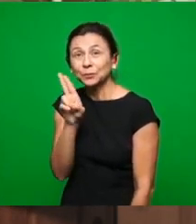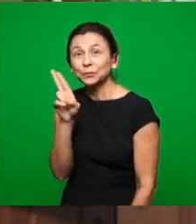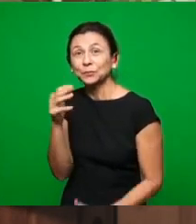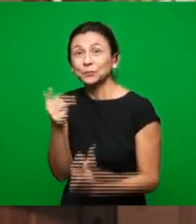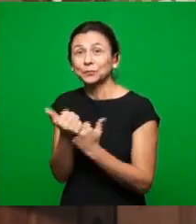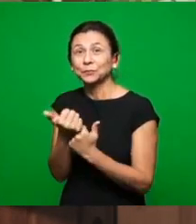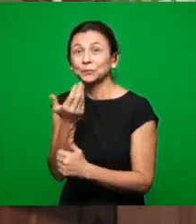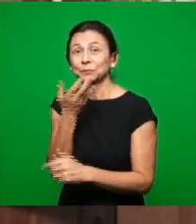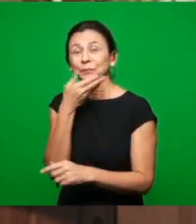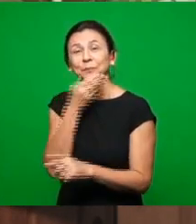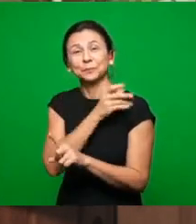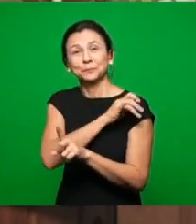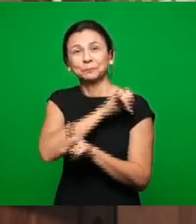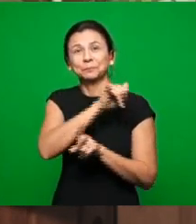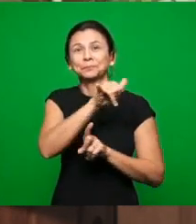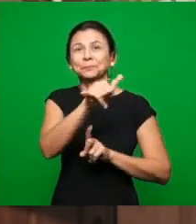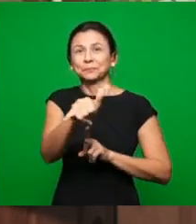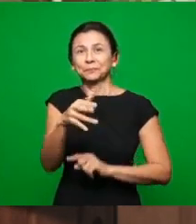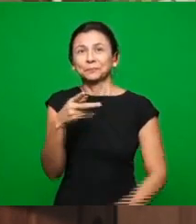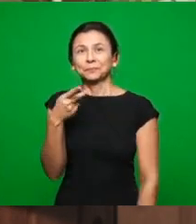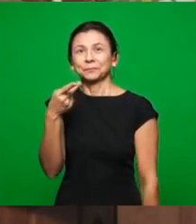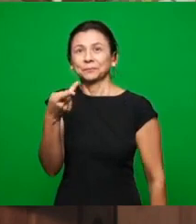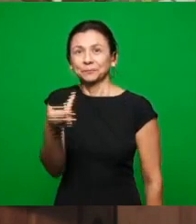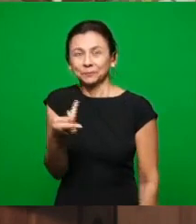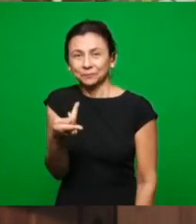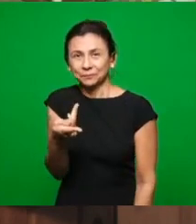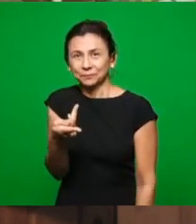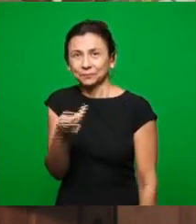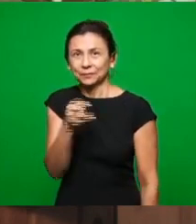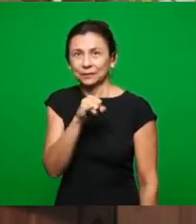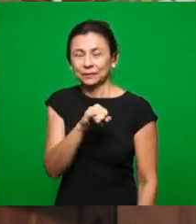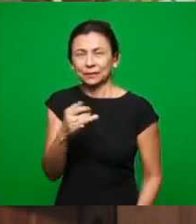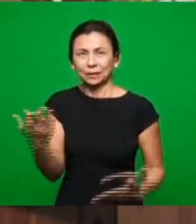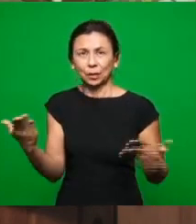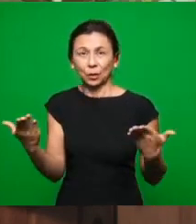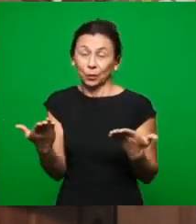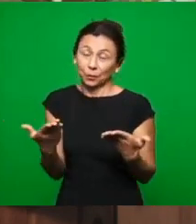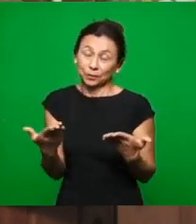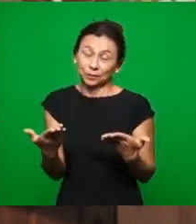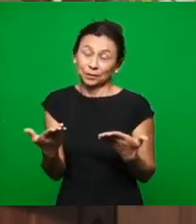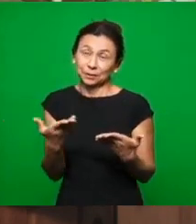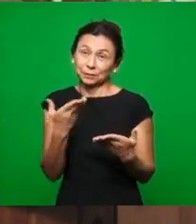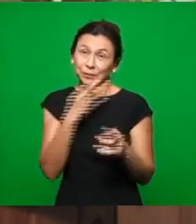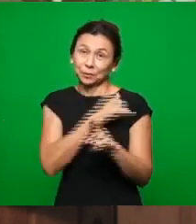to the prophet. So today, if in fact the prophet had